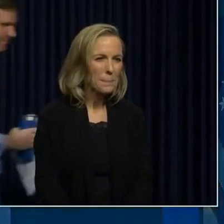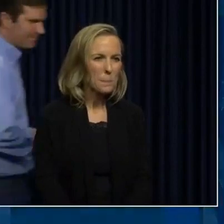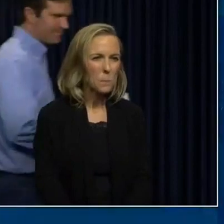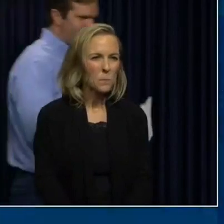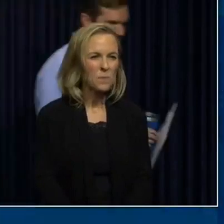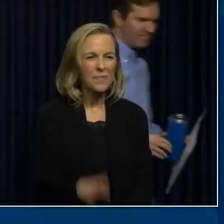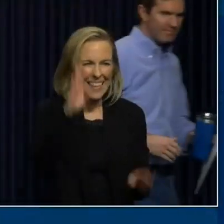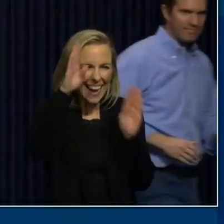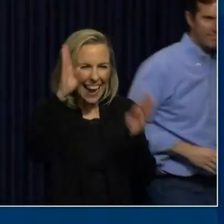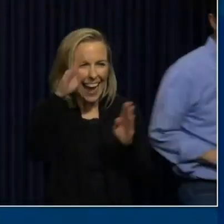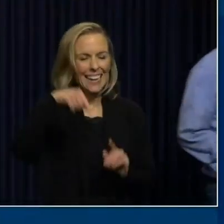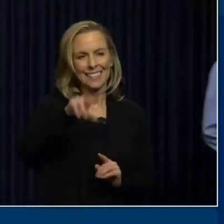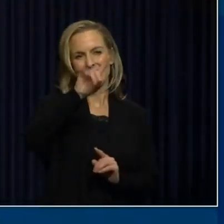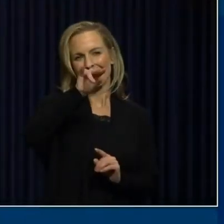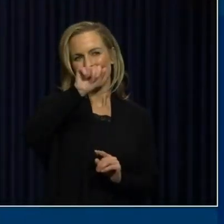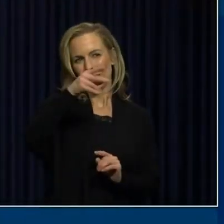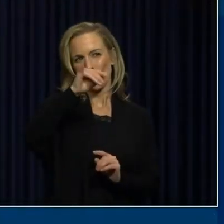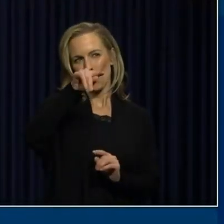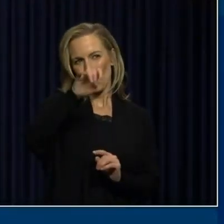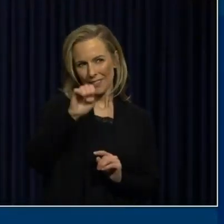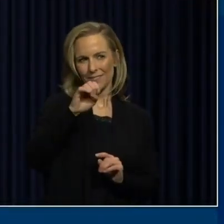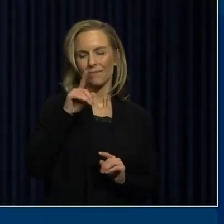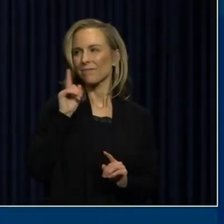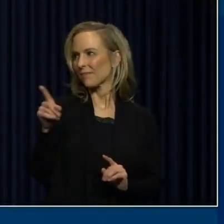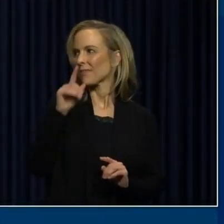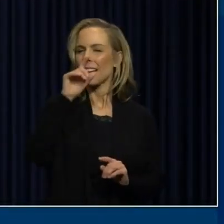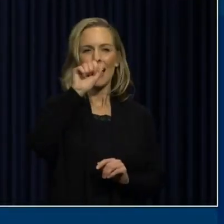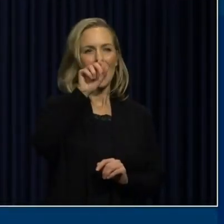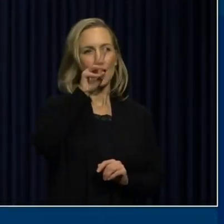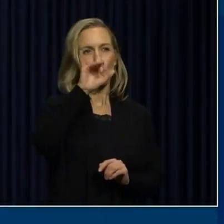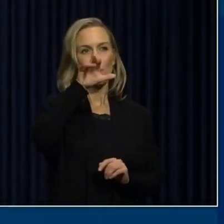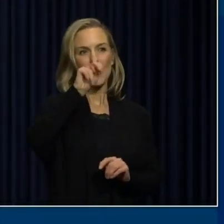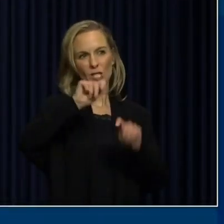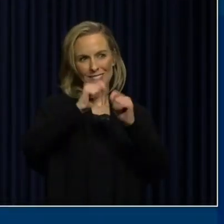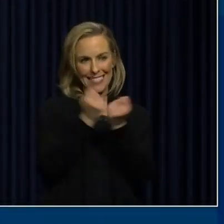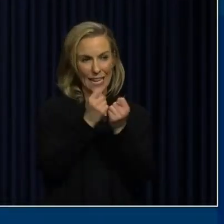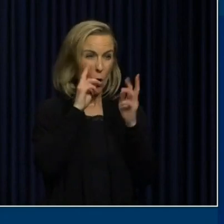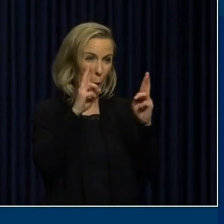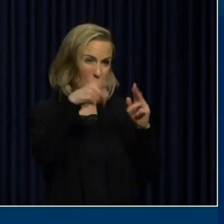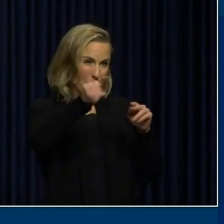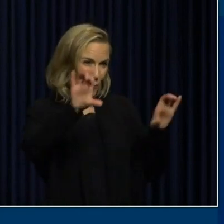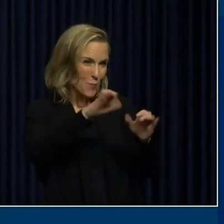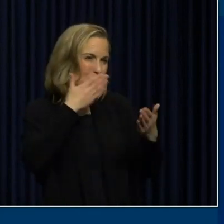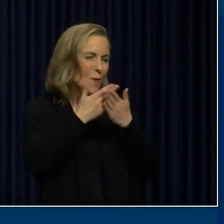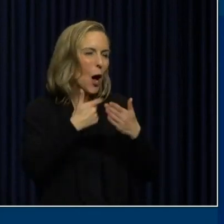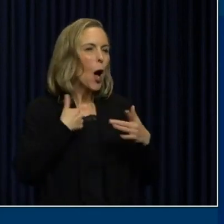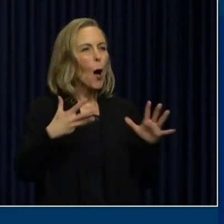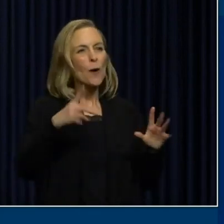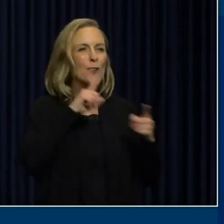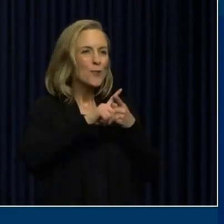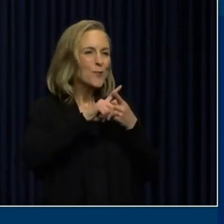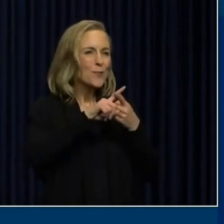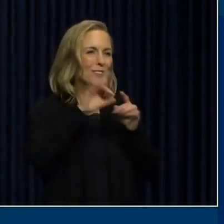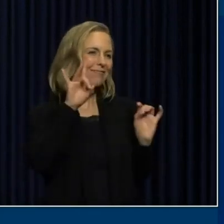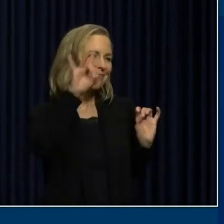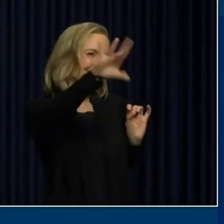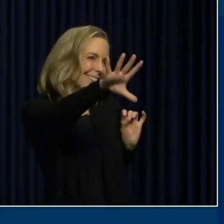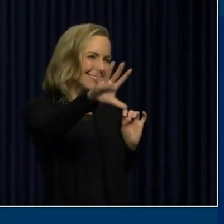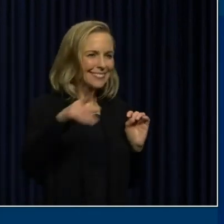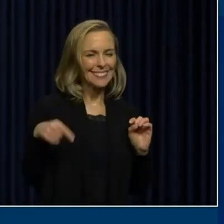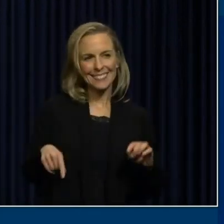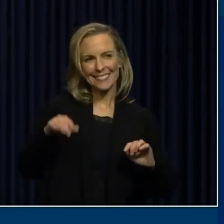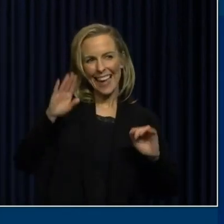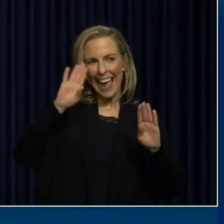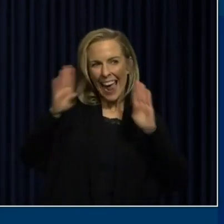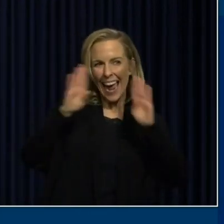Hey there, this is Dina White with the SCOTC admissions team. We hope you're doing well, and we wanted to send a little shout out to you today. Hey,